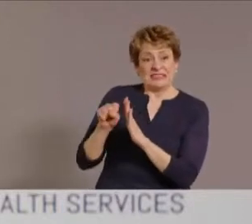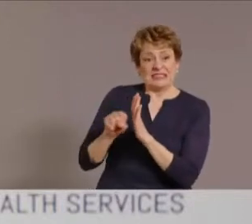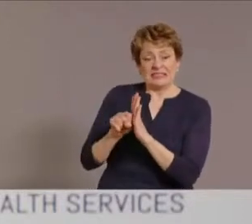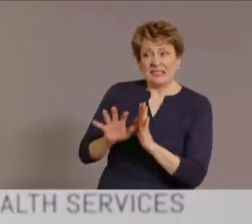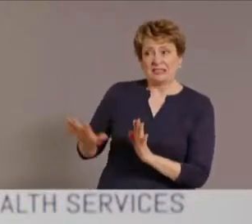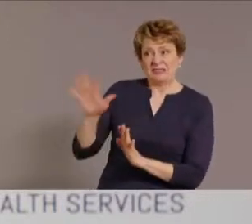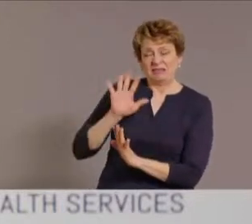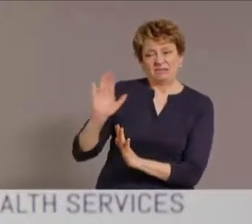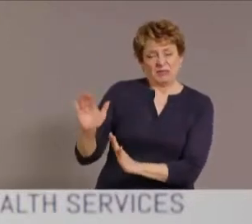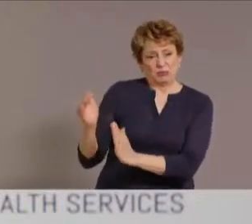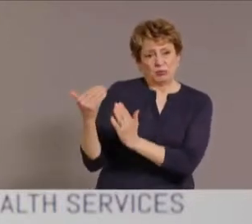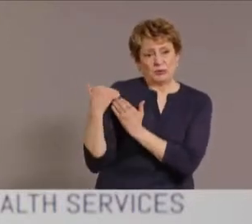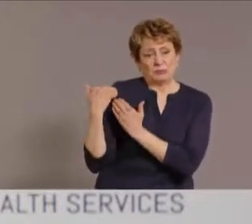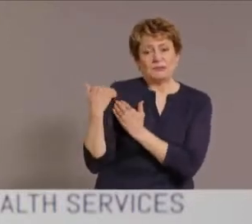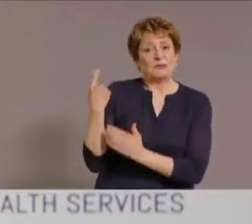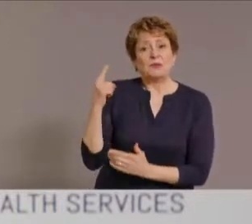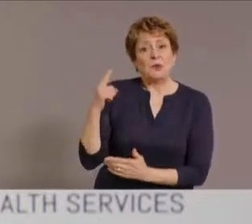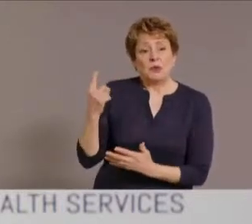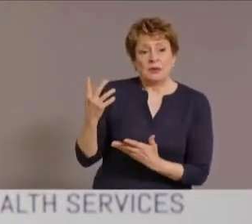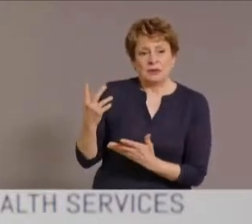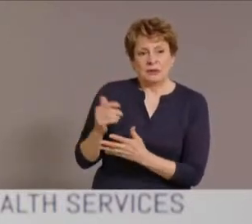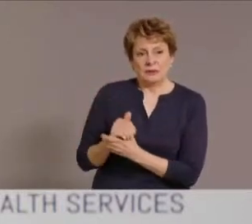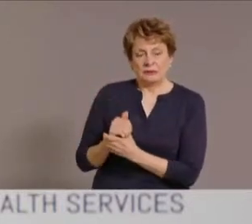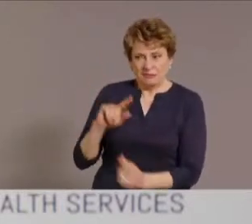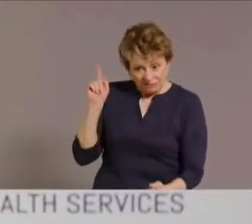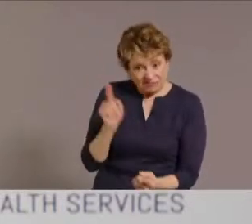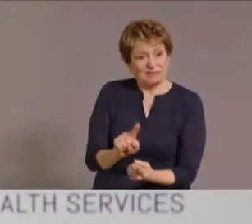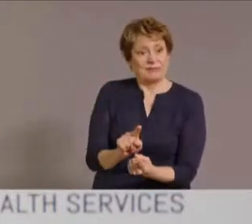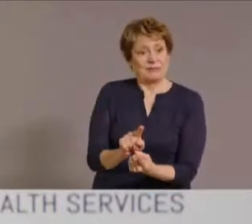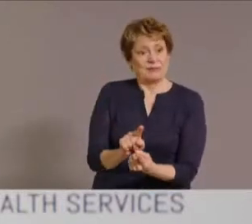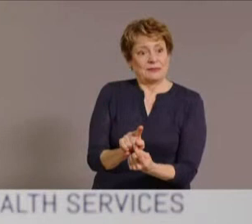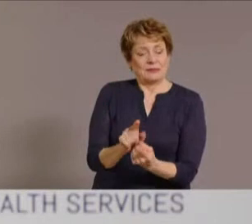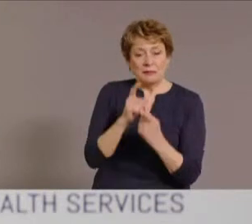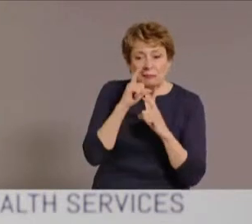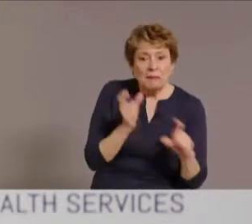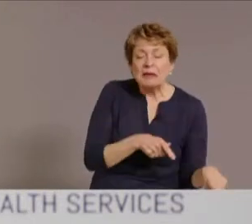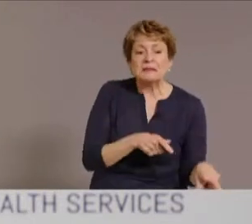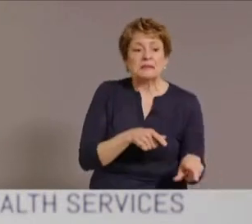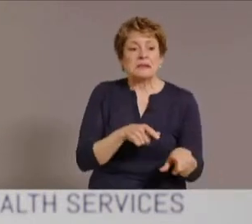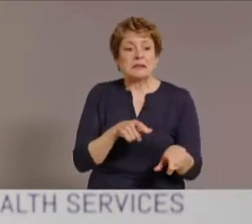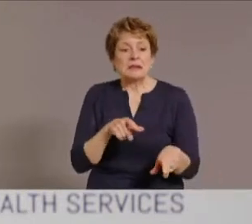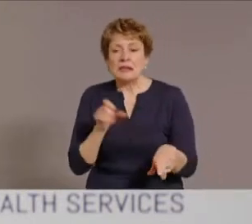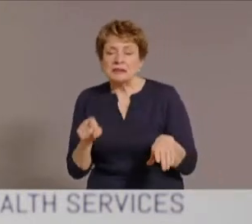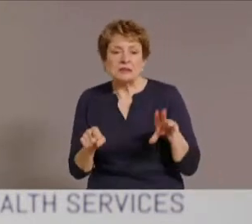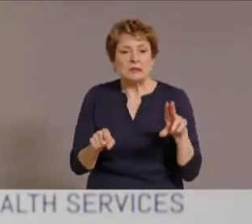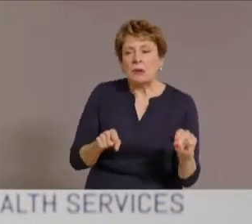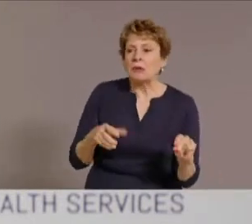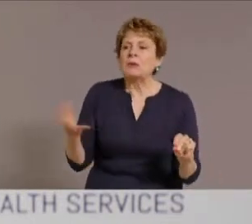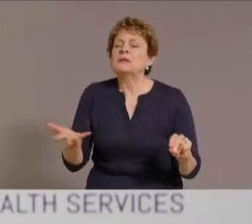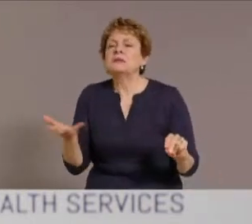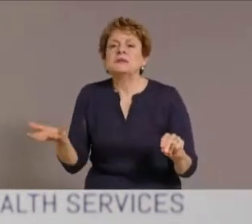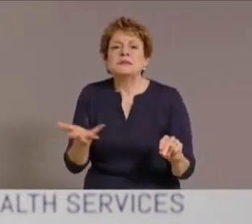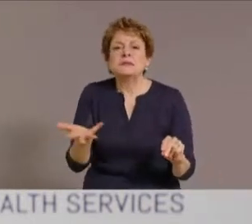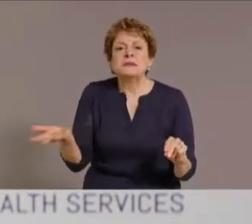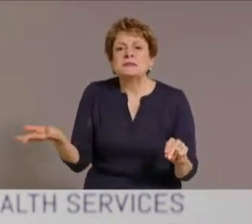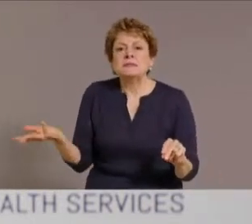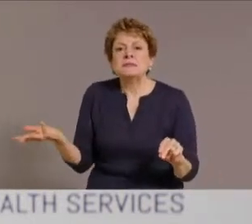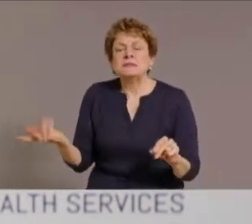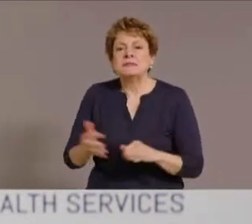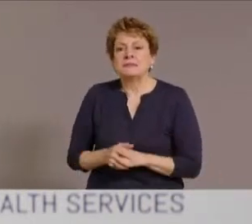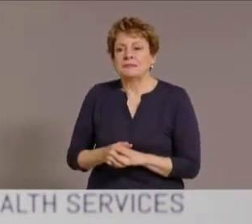the state bear any responsibility? I think it was difficult without the enforcement.